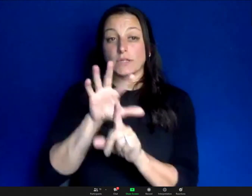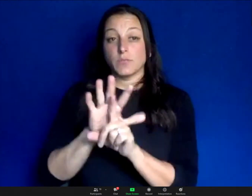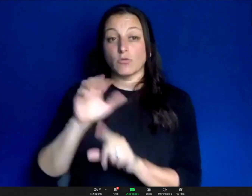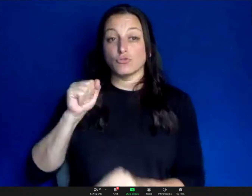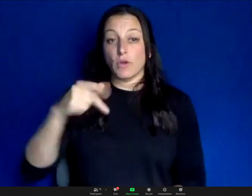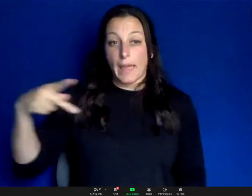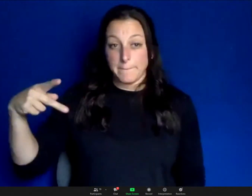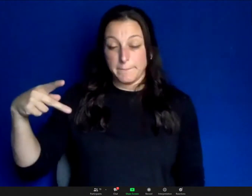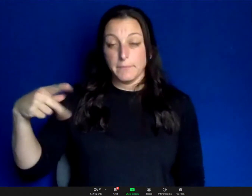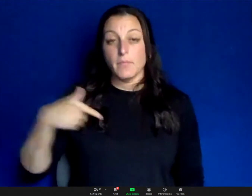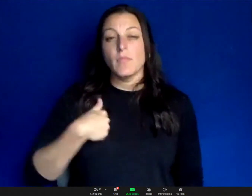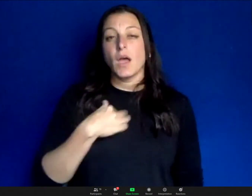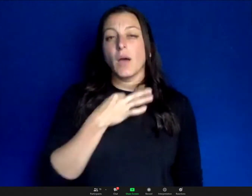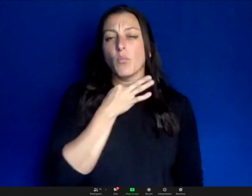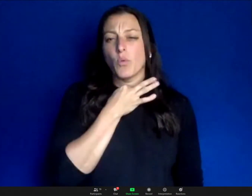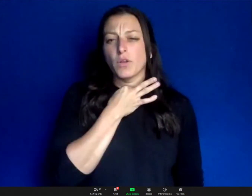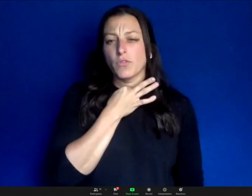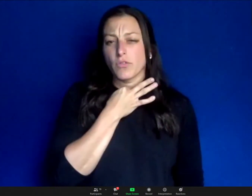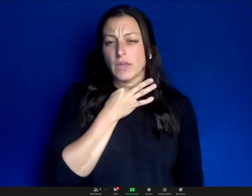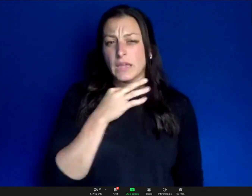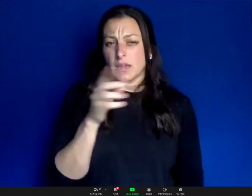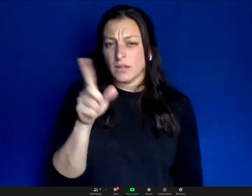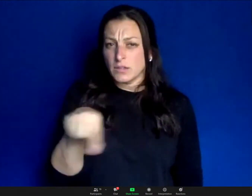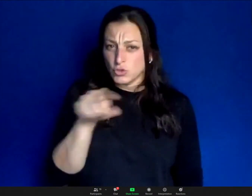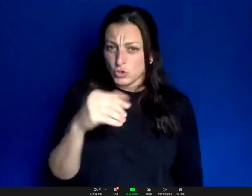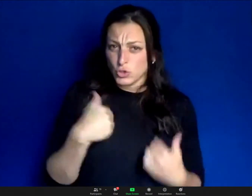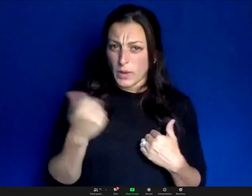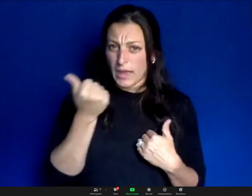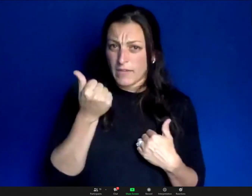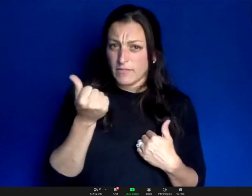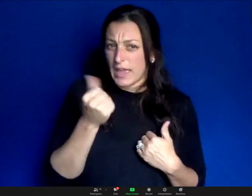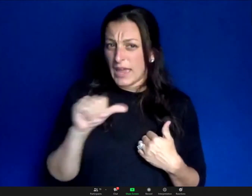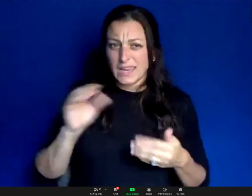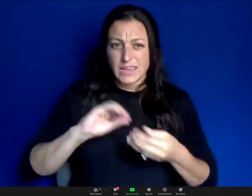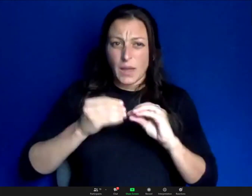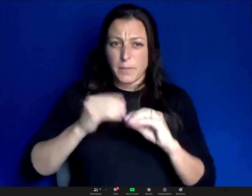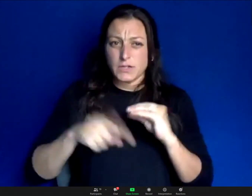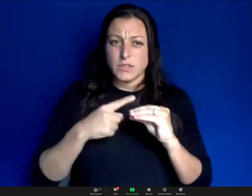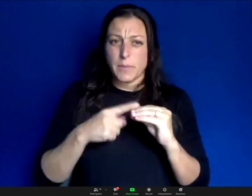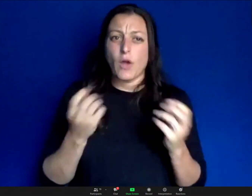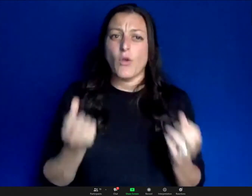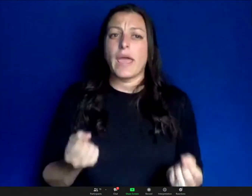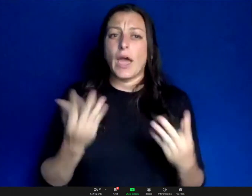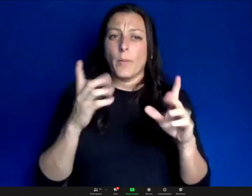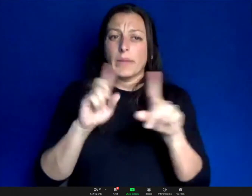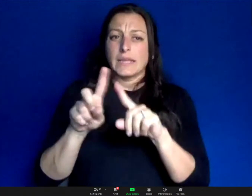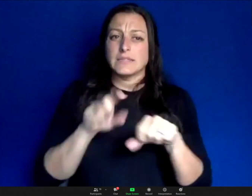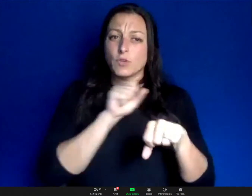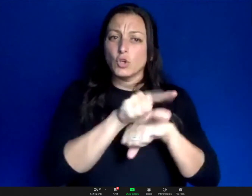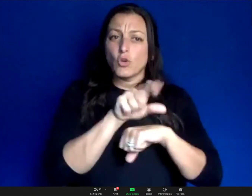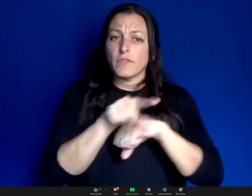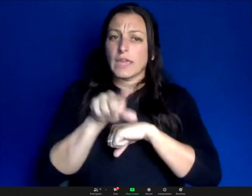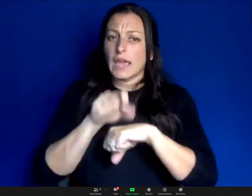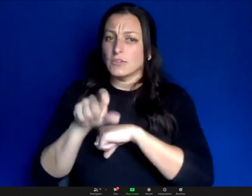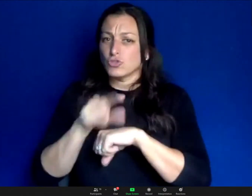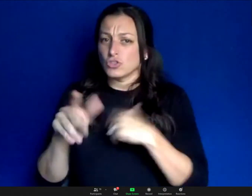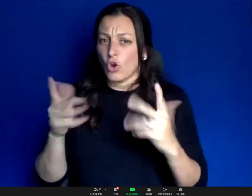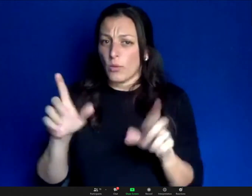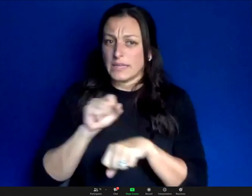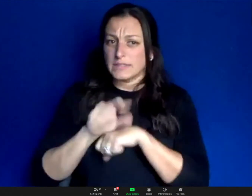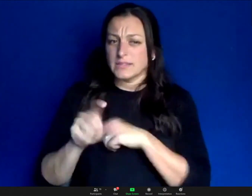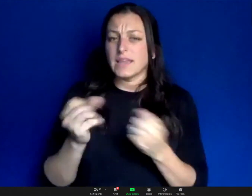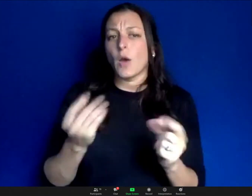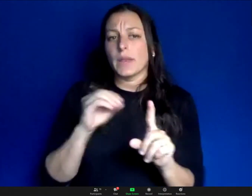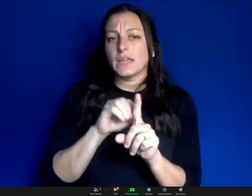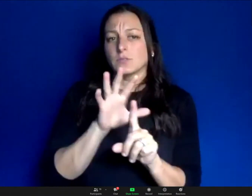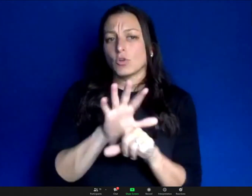I'm wondering if you guys have any number on how many notifications have been sent, how many exposure